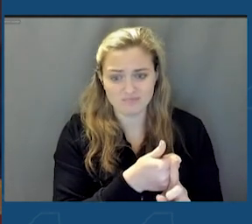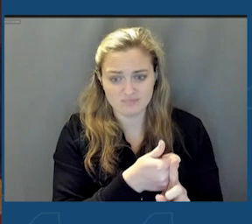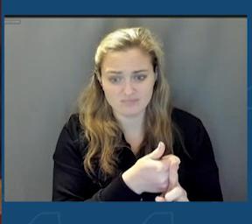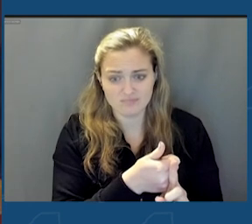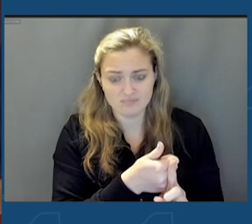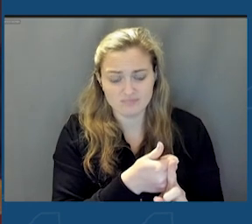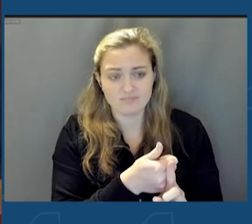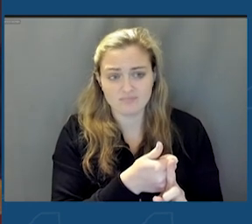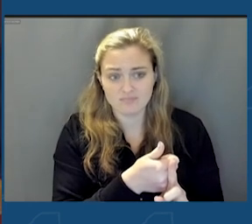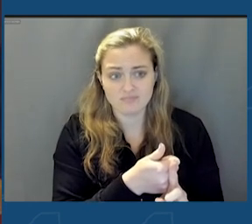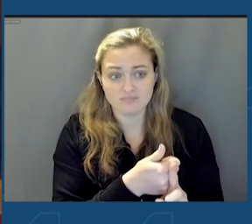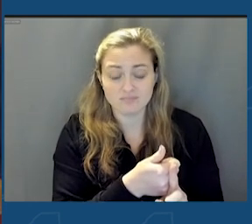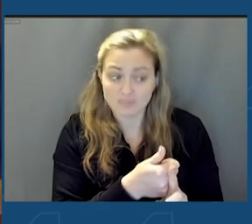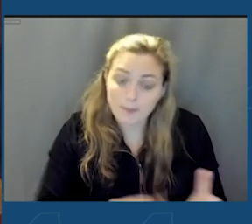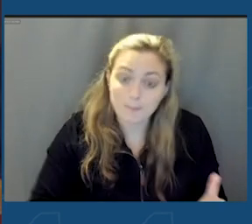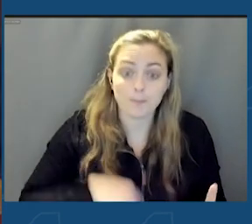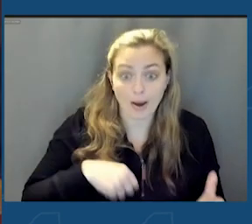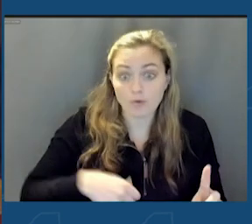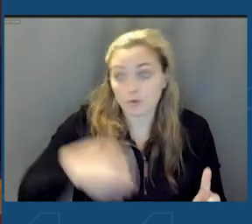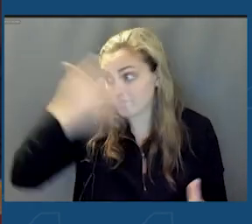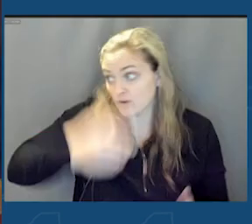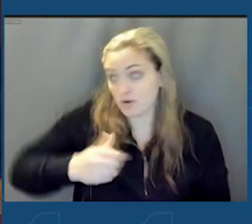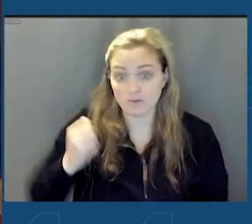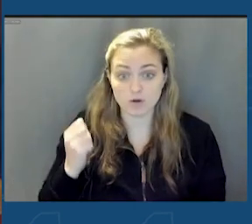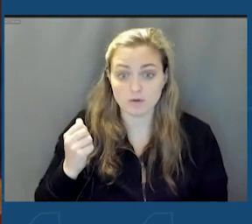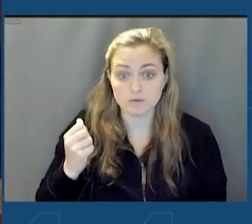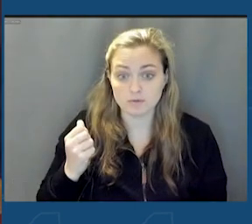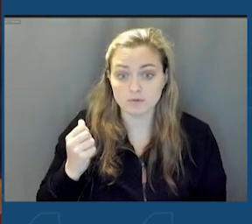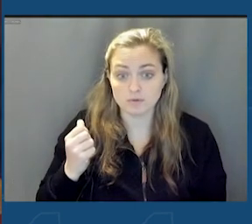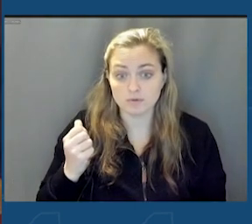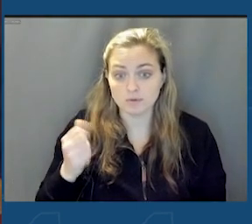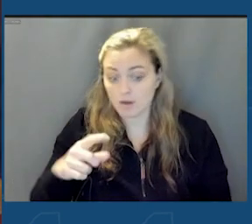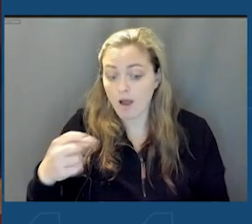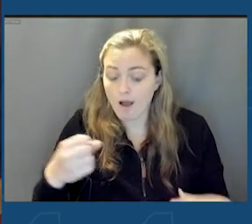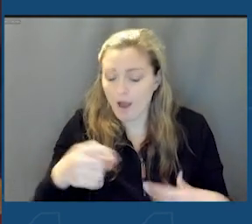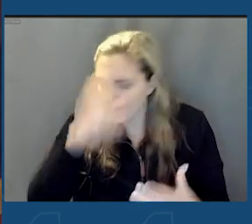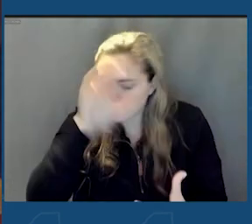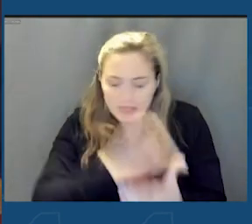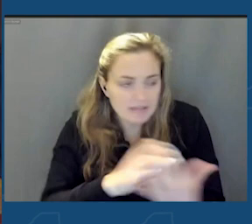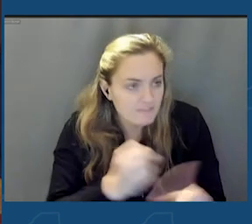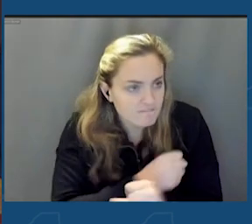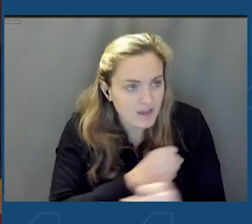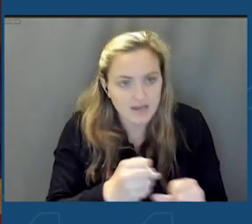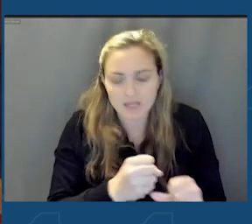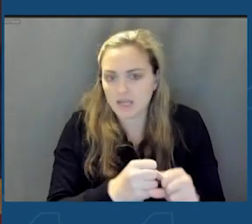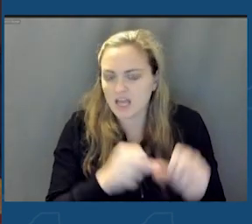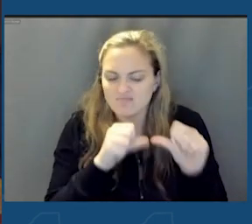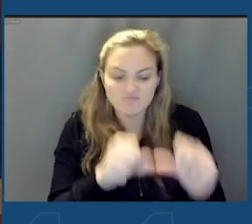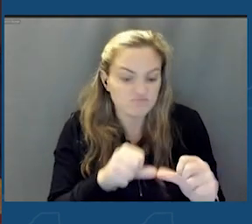in front of a fighter. Because I believe in fighting. Because I believe in taking on the fights that matter.